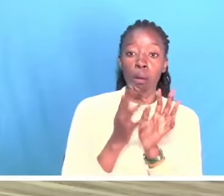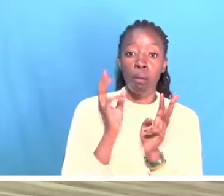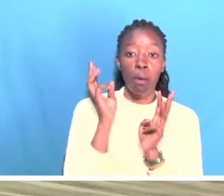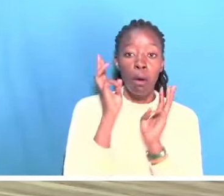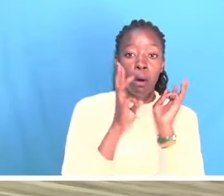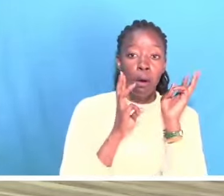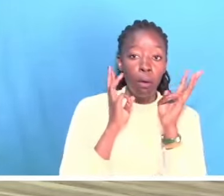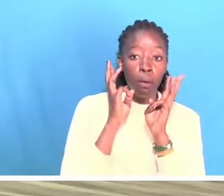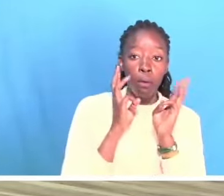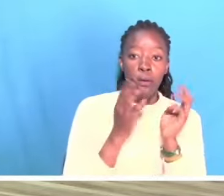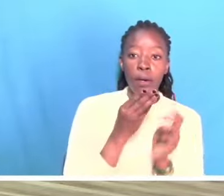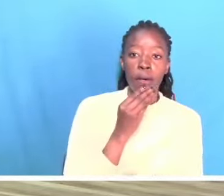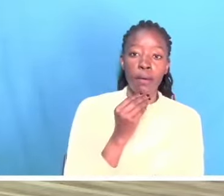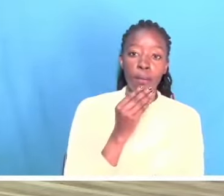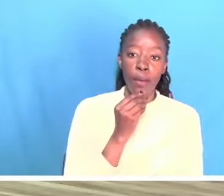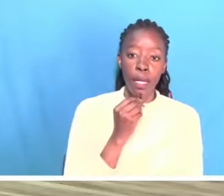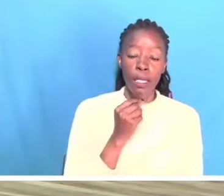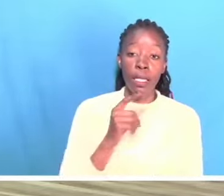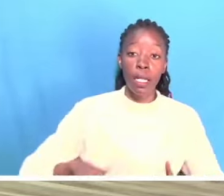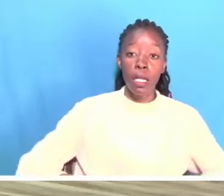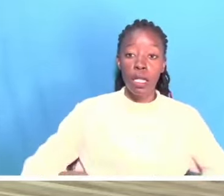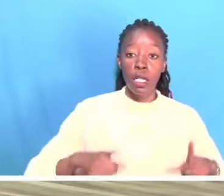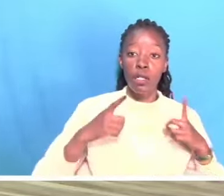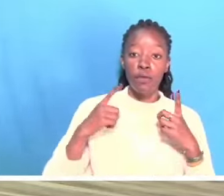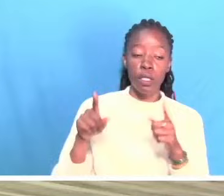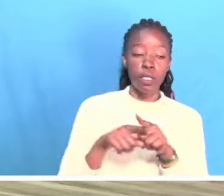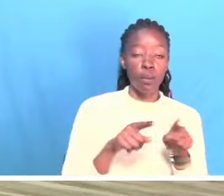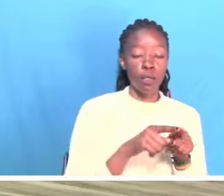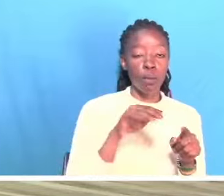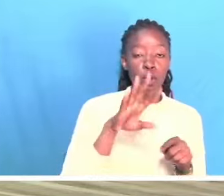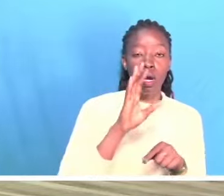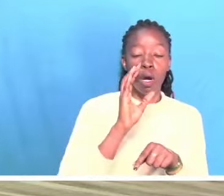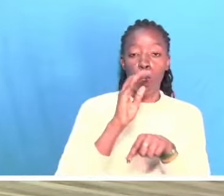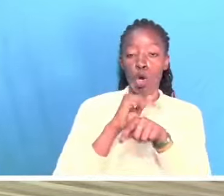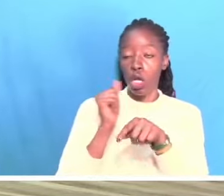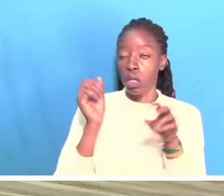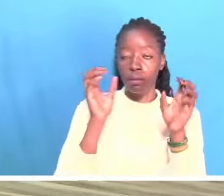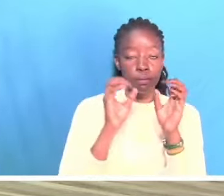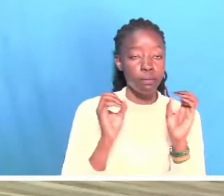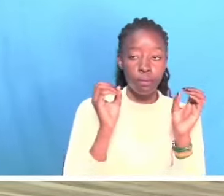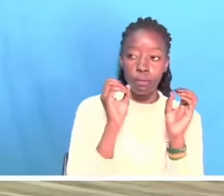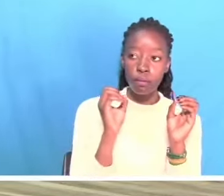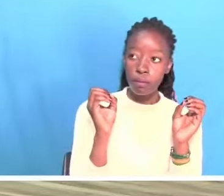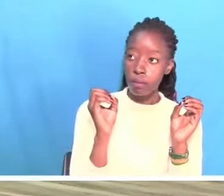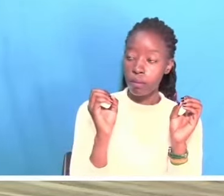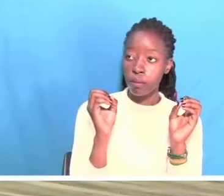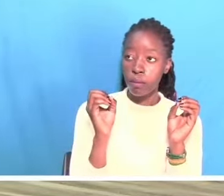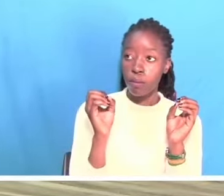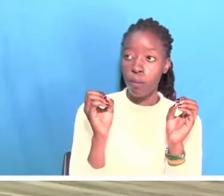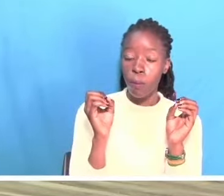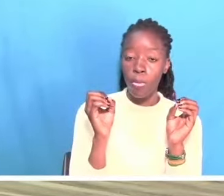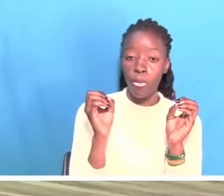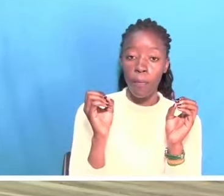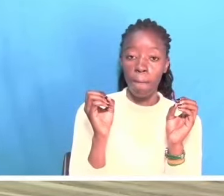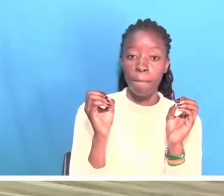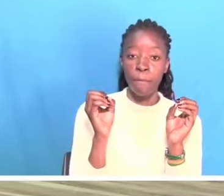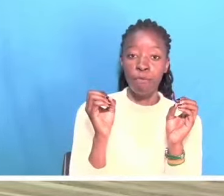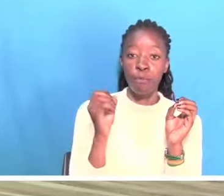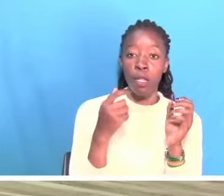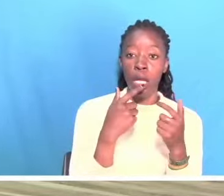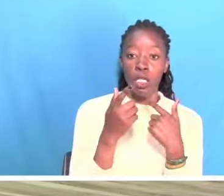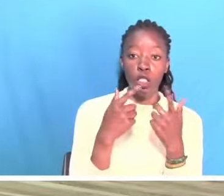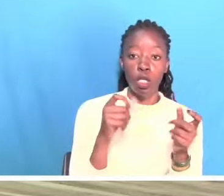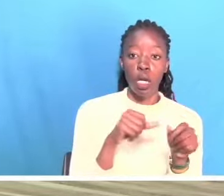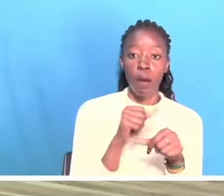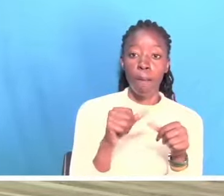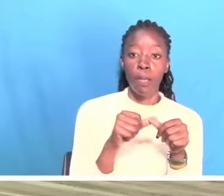according to his calling. Because a warrant officer is the highest. That is warrant officer class 2 and class 1. Now talk of an officer,